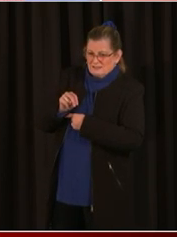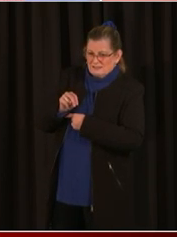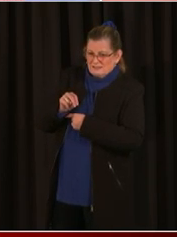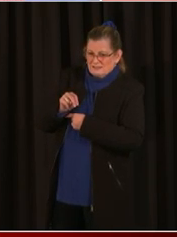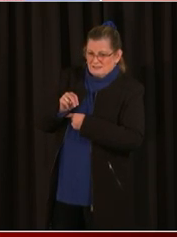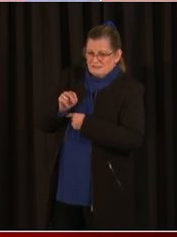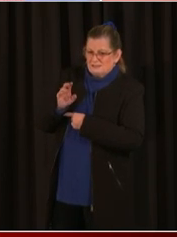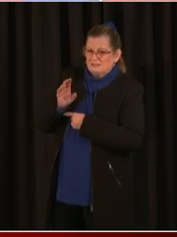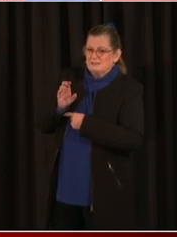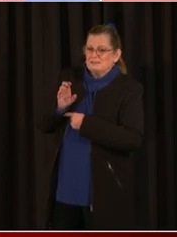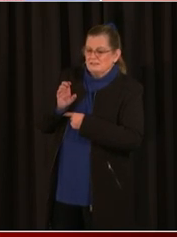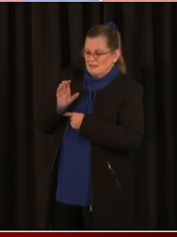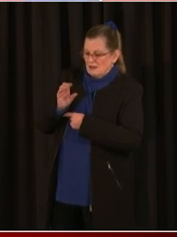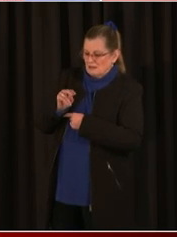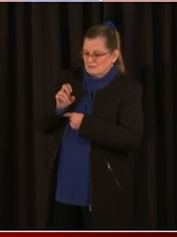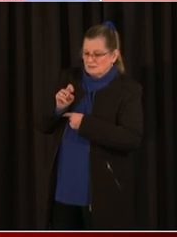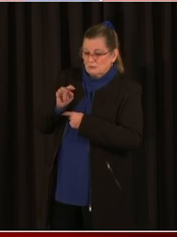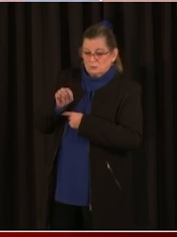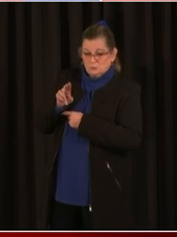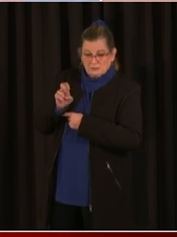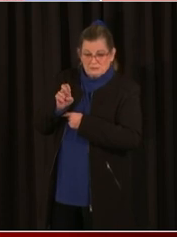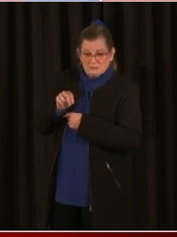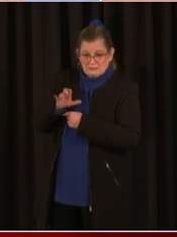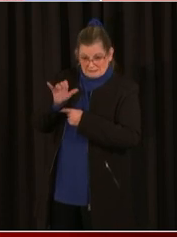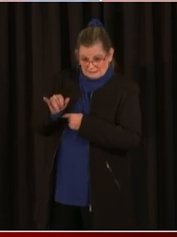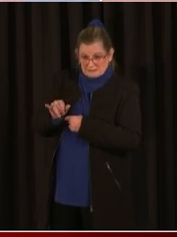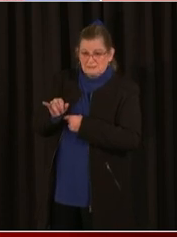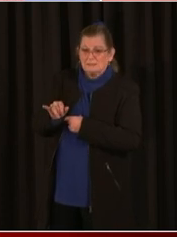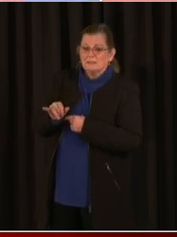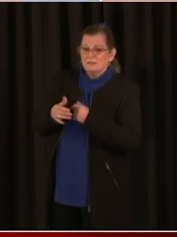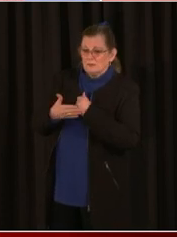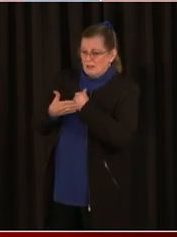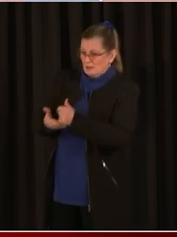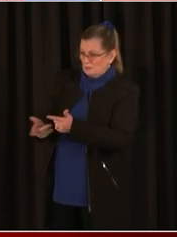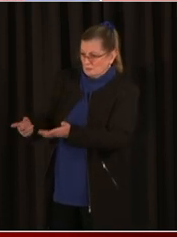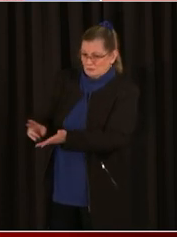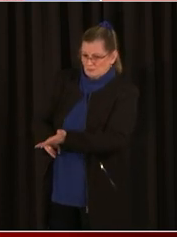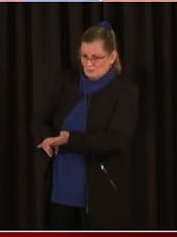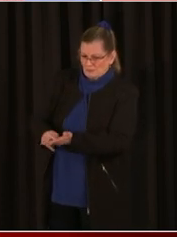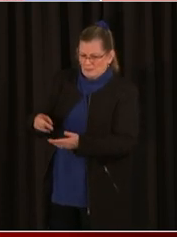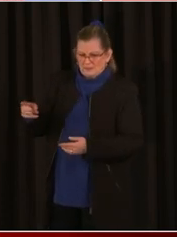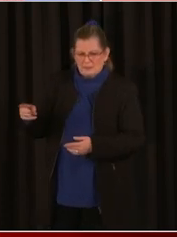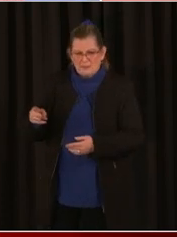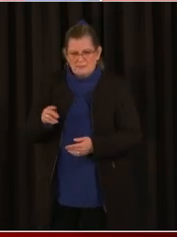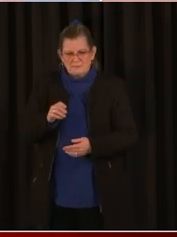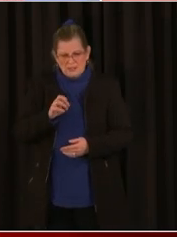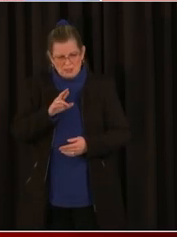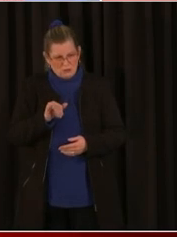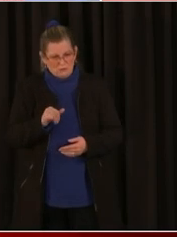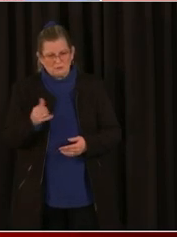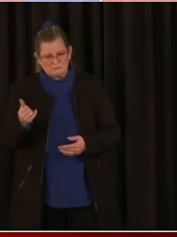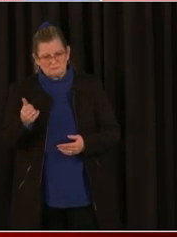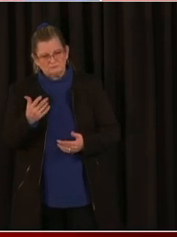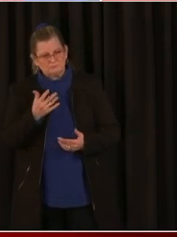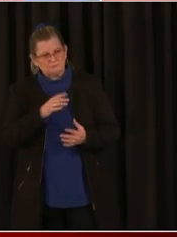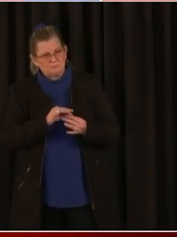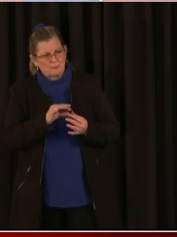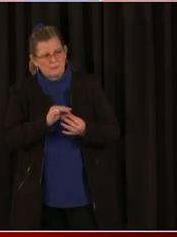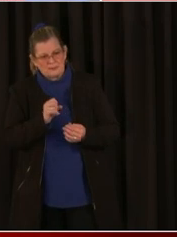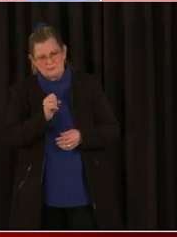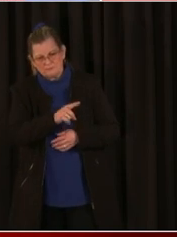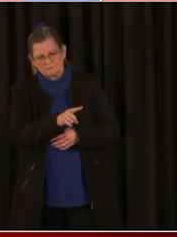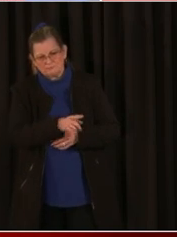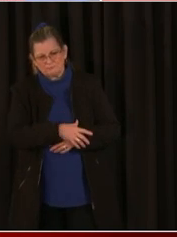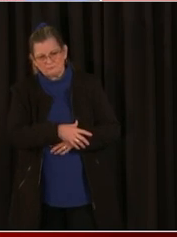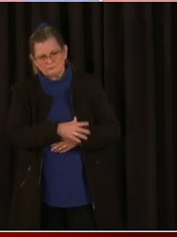of help somebody sign in. Yes, ma'am. I have a a few school-related questions. Sure. We